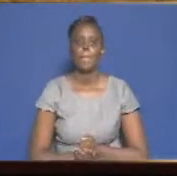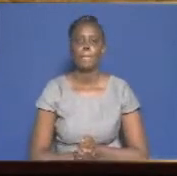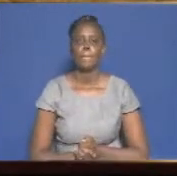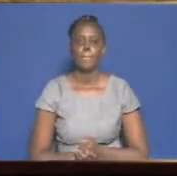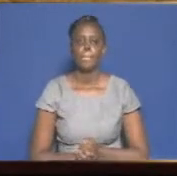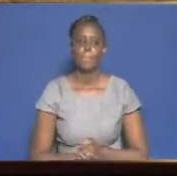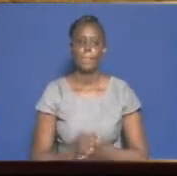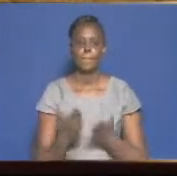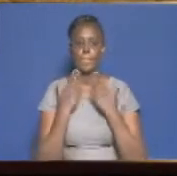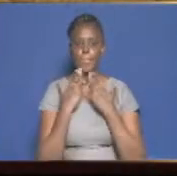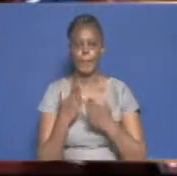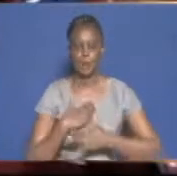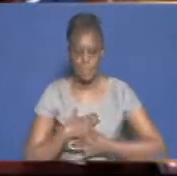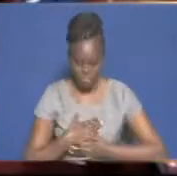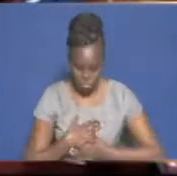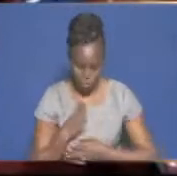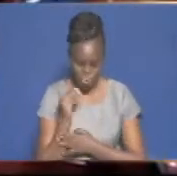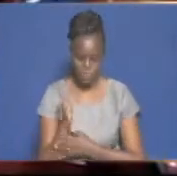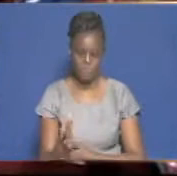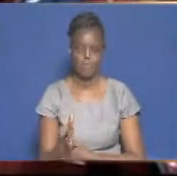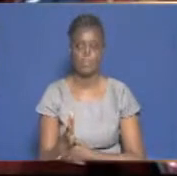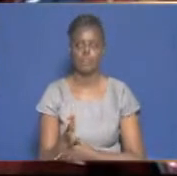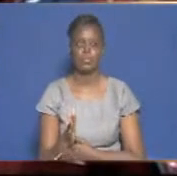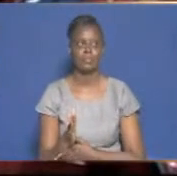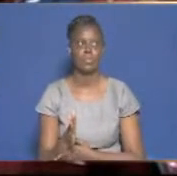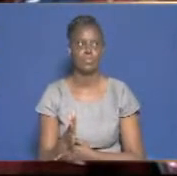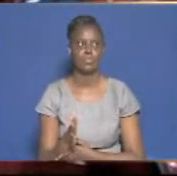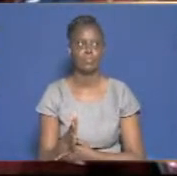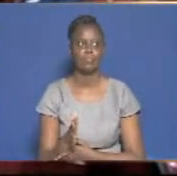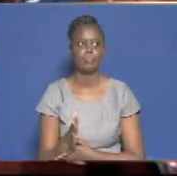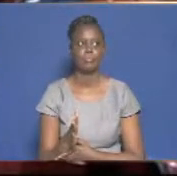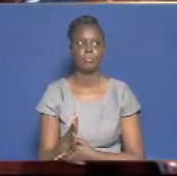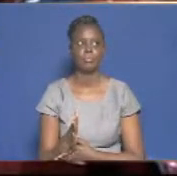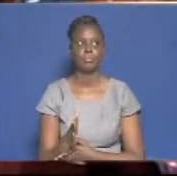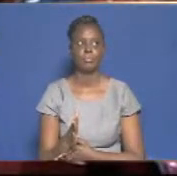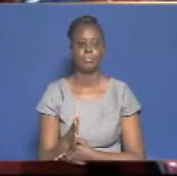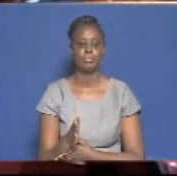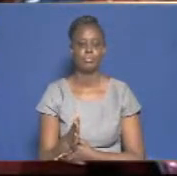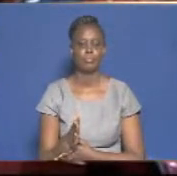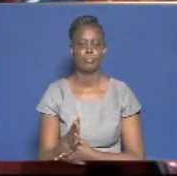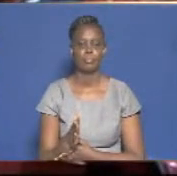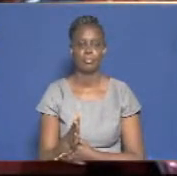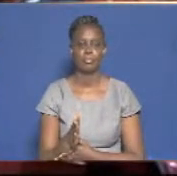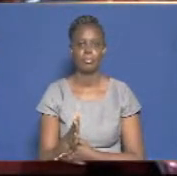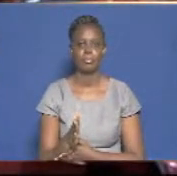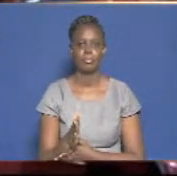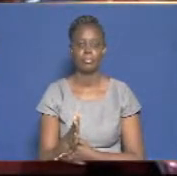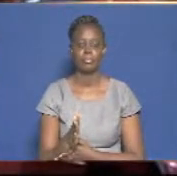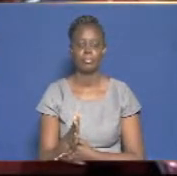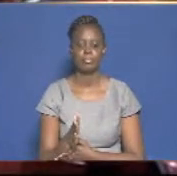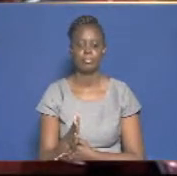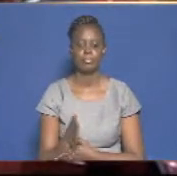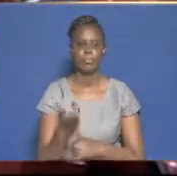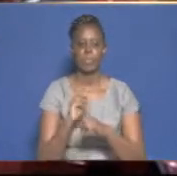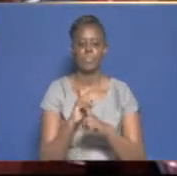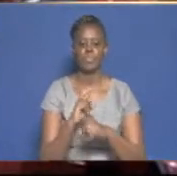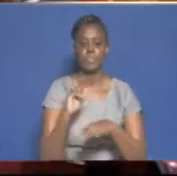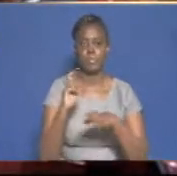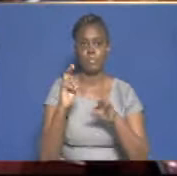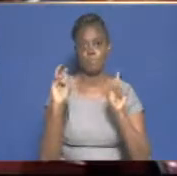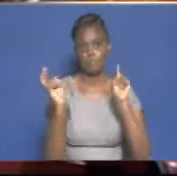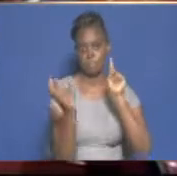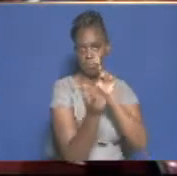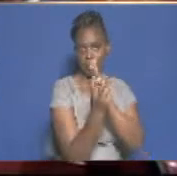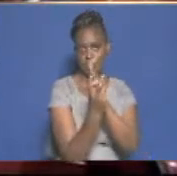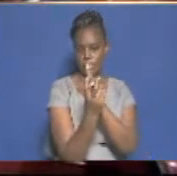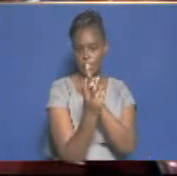Thank you, Honorable Speaker, for being kind. I lost my opportunity. I'll be very brief. from the perspective